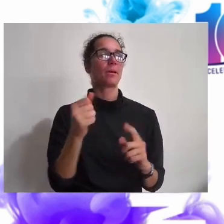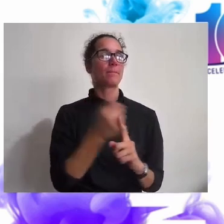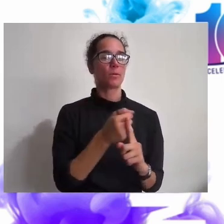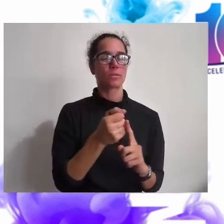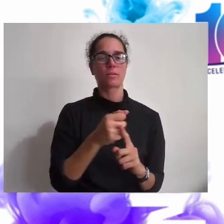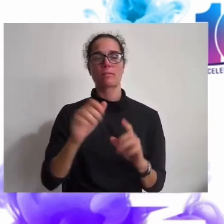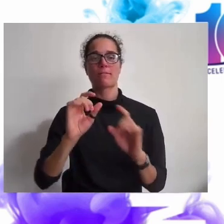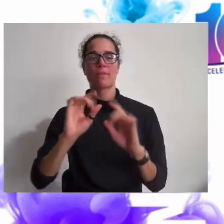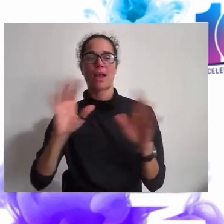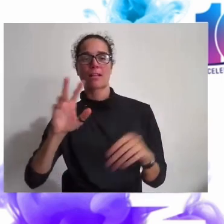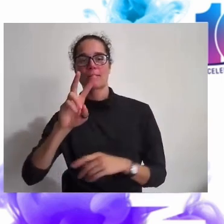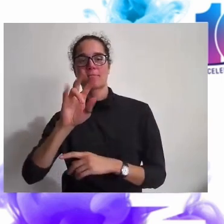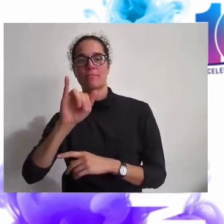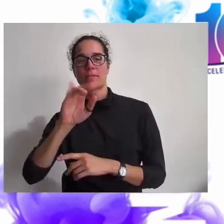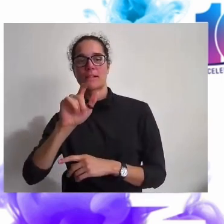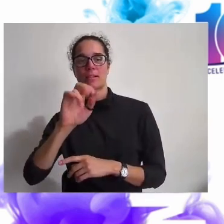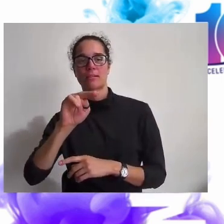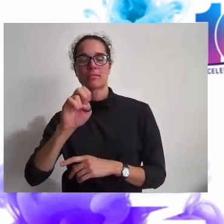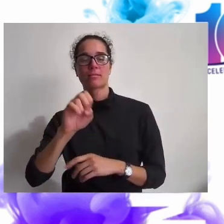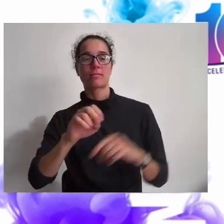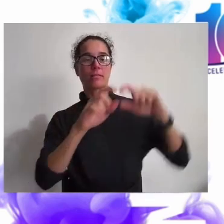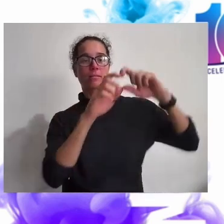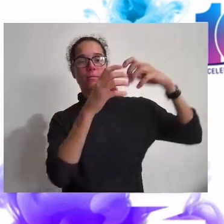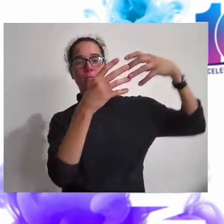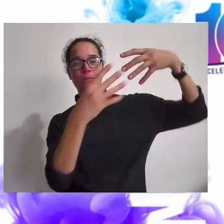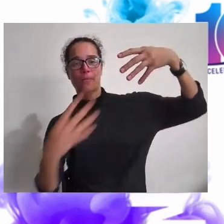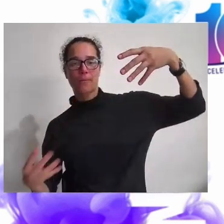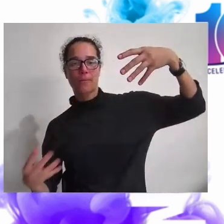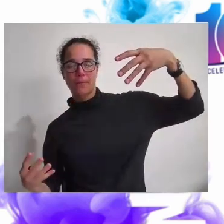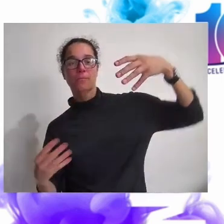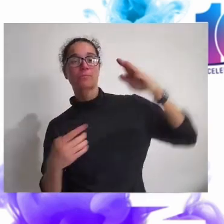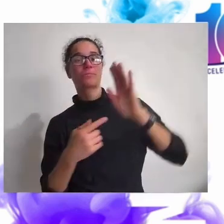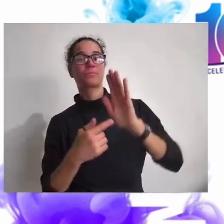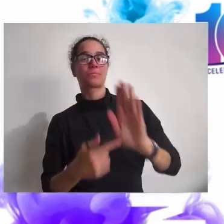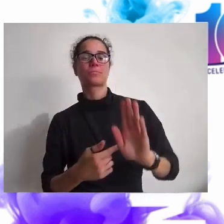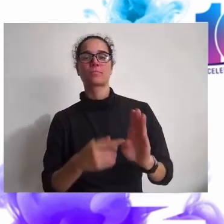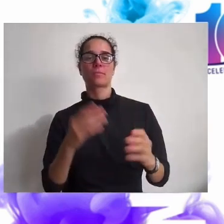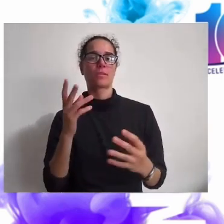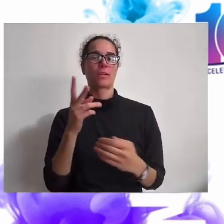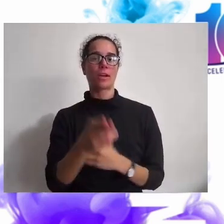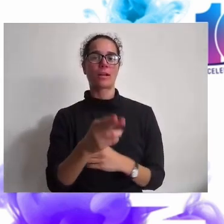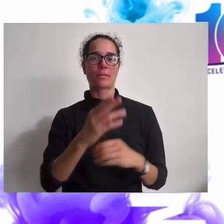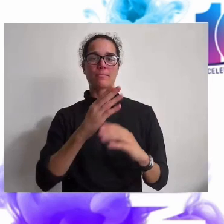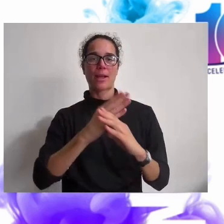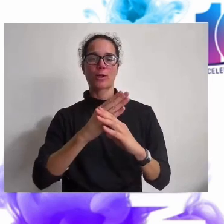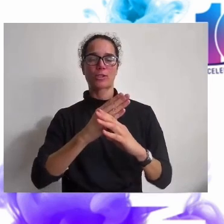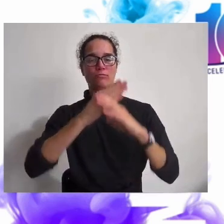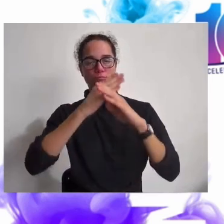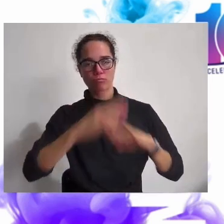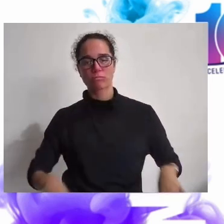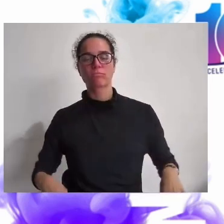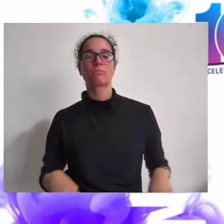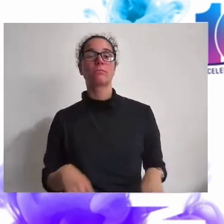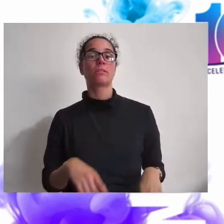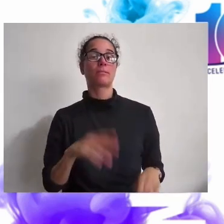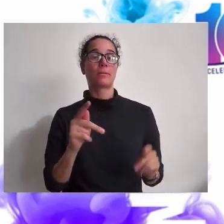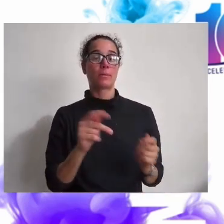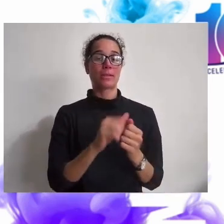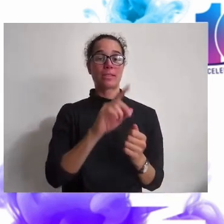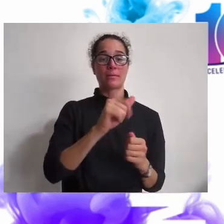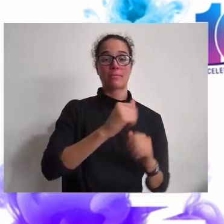colors signifies the cutting across the barriers, blocking people with disabilities from full participation in